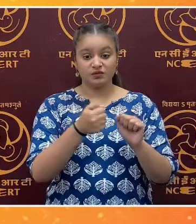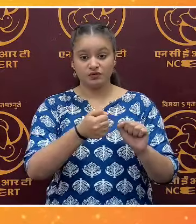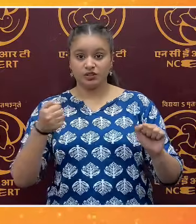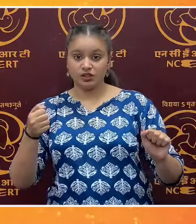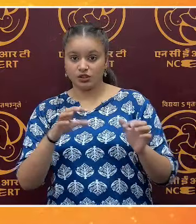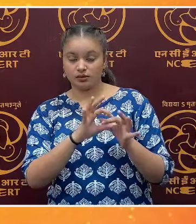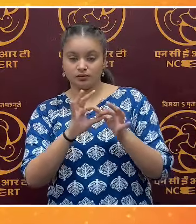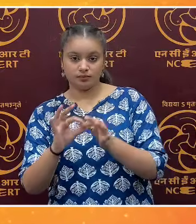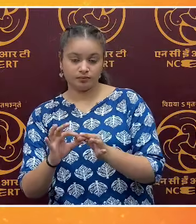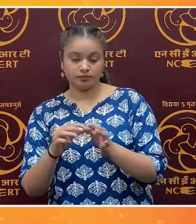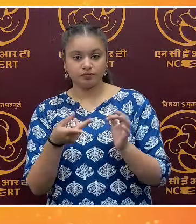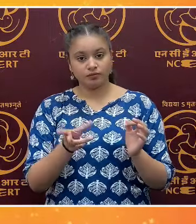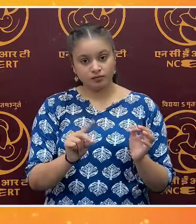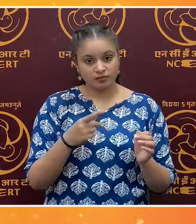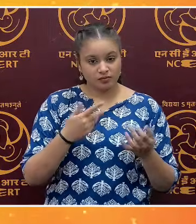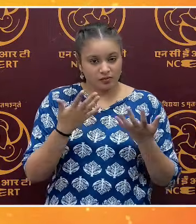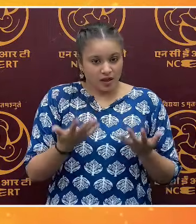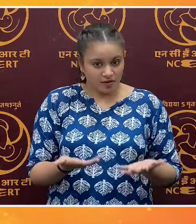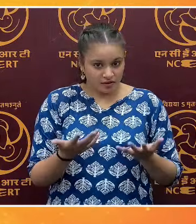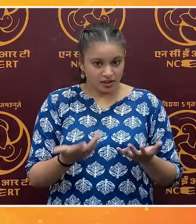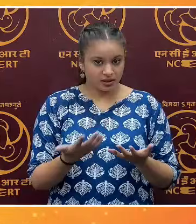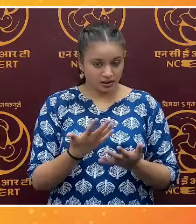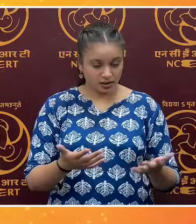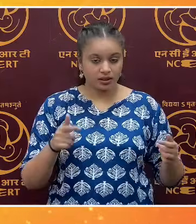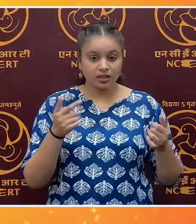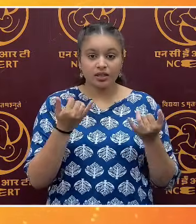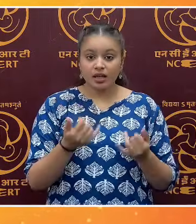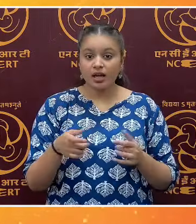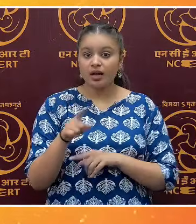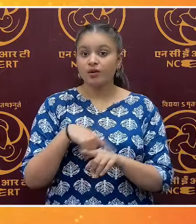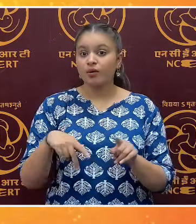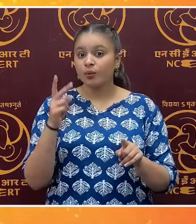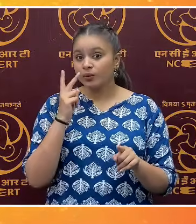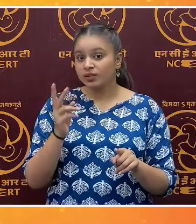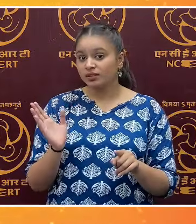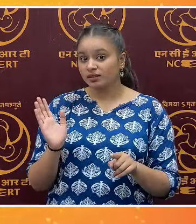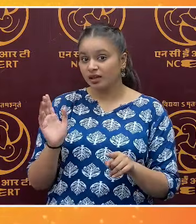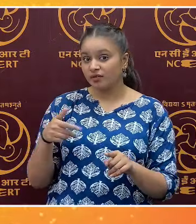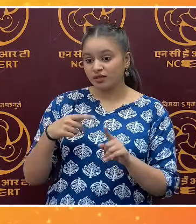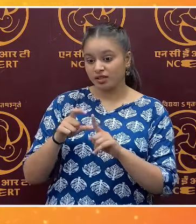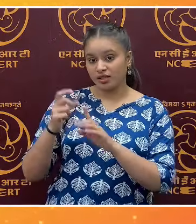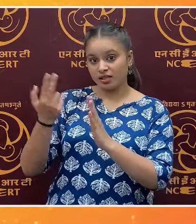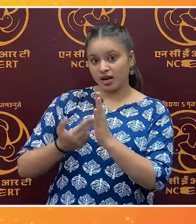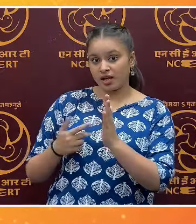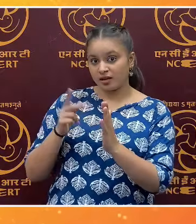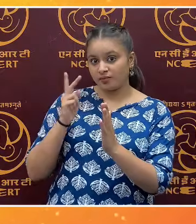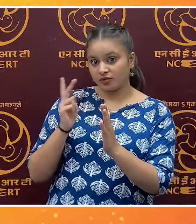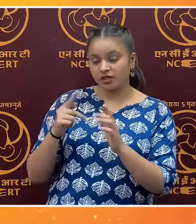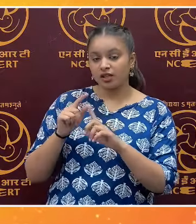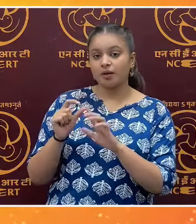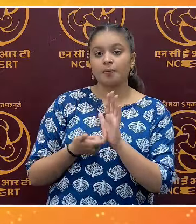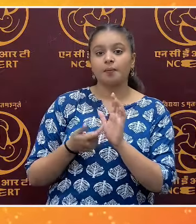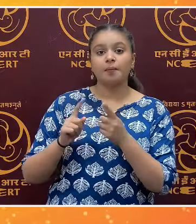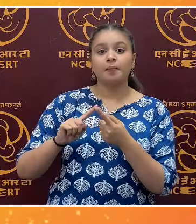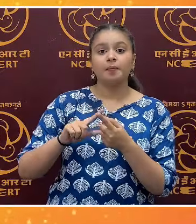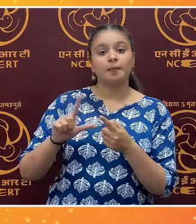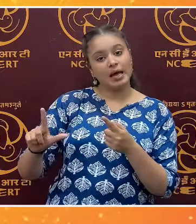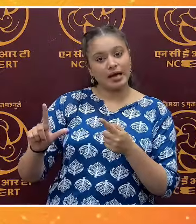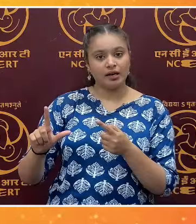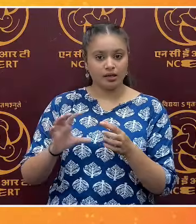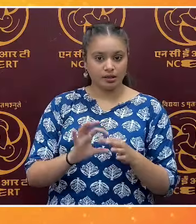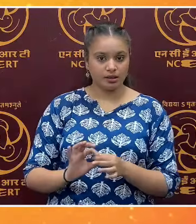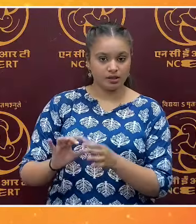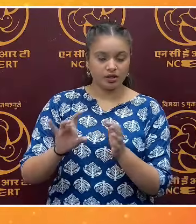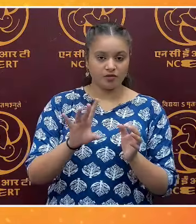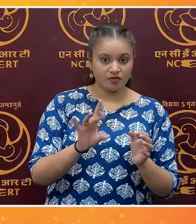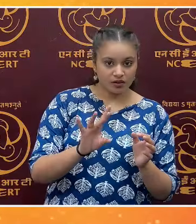case, fridge, again it is a heavy appliances. Now here you can see in the, if you see this diagram, see this is a parallel connection. All 15 amperes,